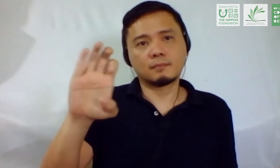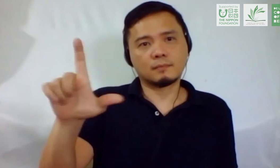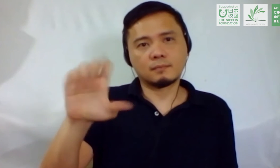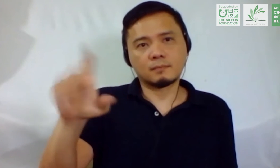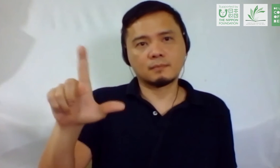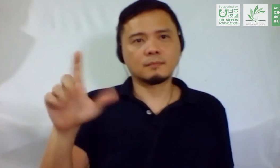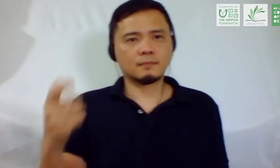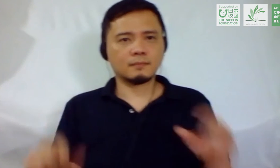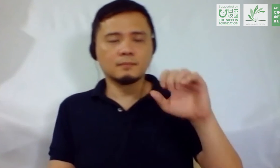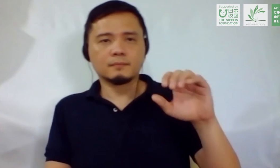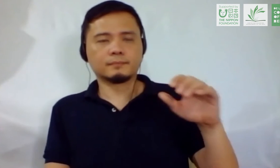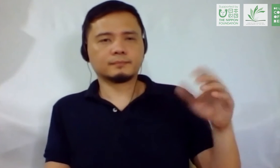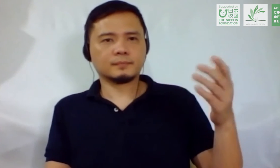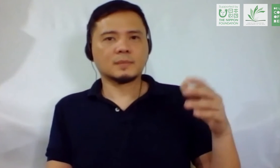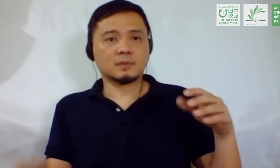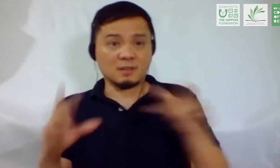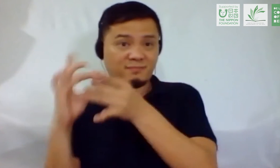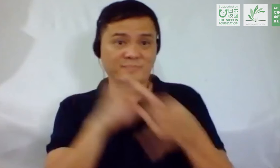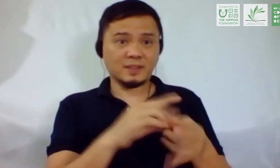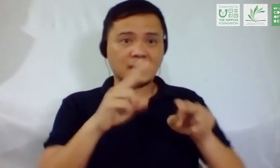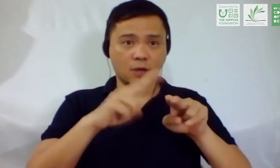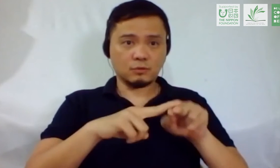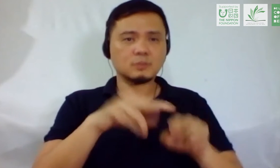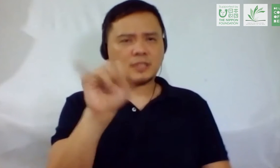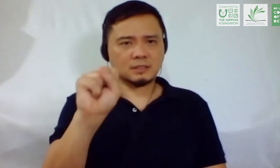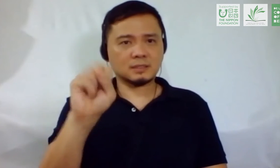Okay, classifiers are related to nouns, yes.